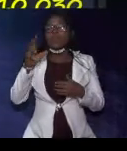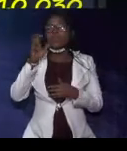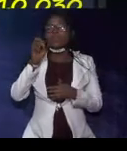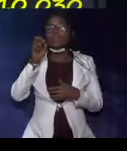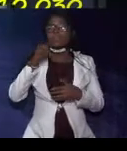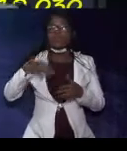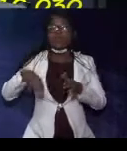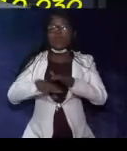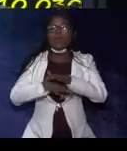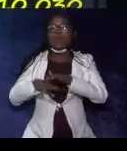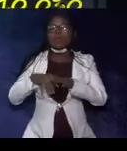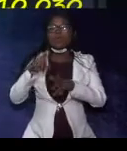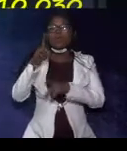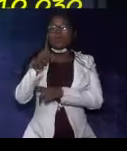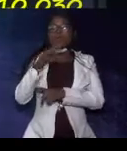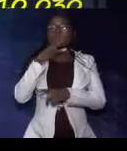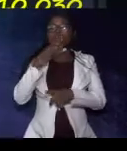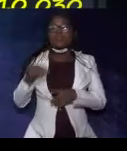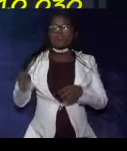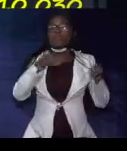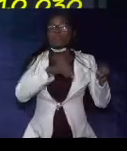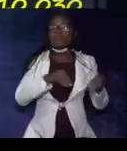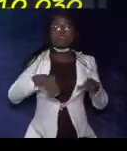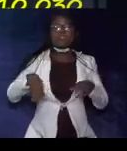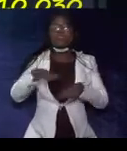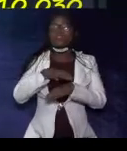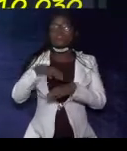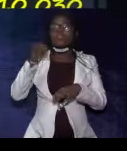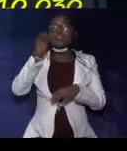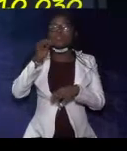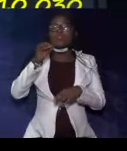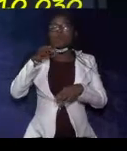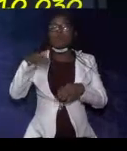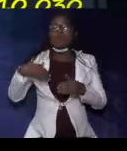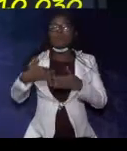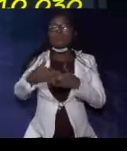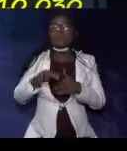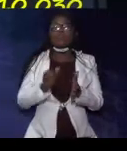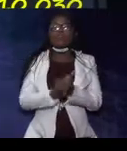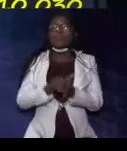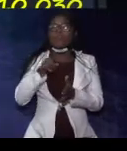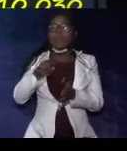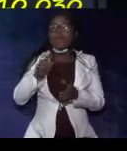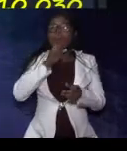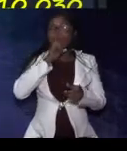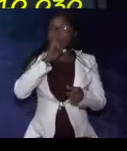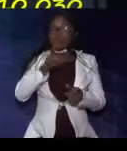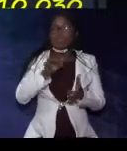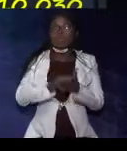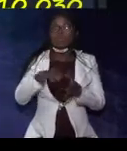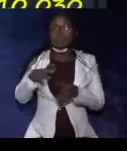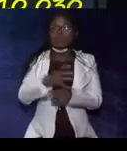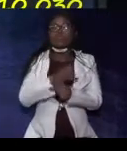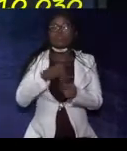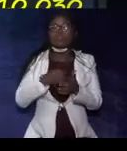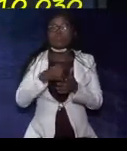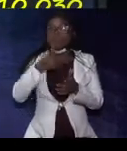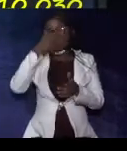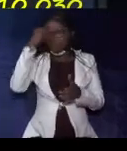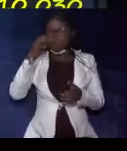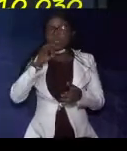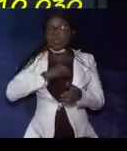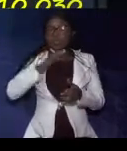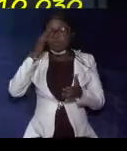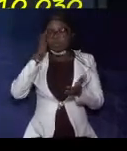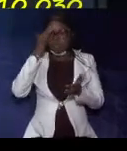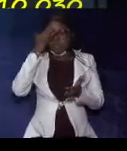30, so 30 under ones, you put a 0 in front of that, and this is your final answer. I'm very sure that you got this right because